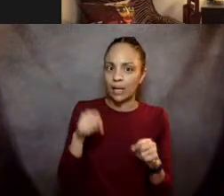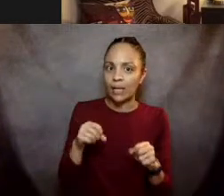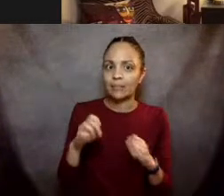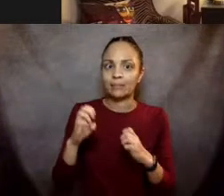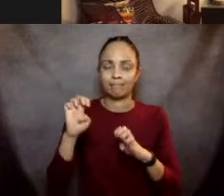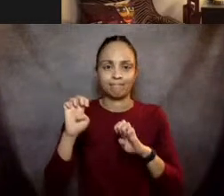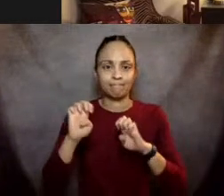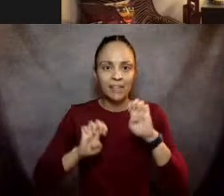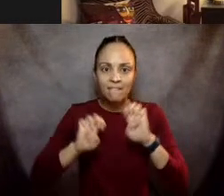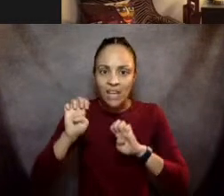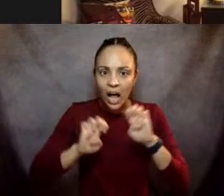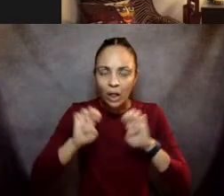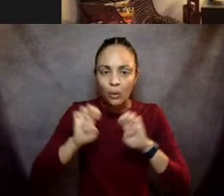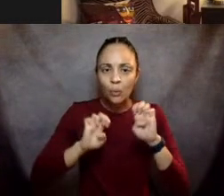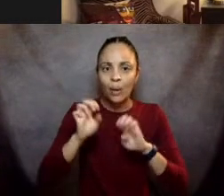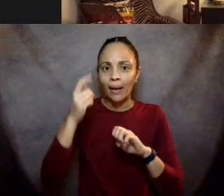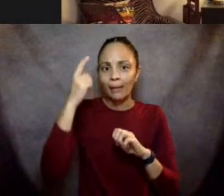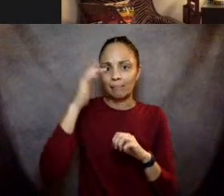them.